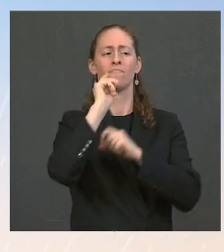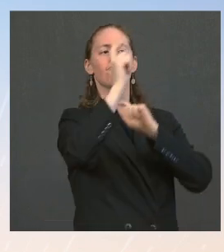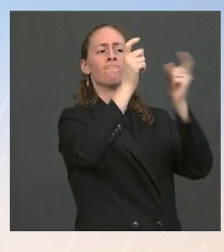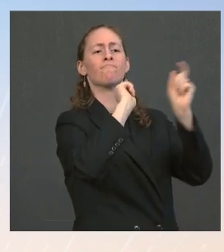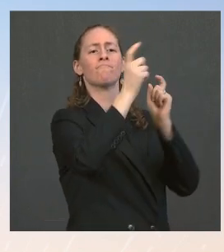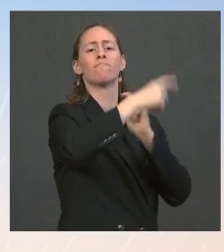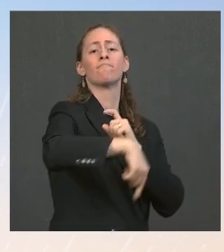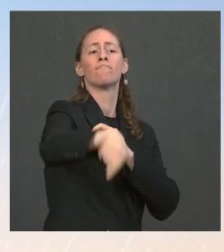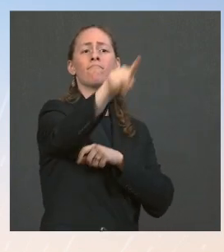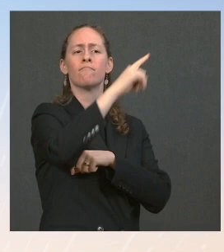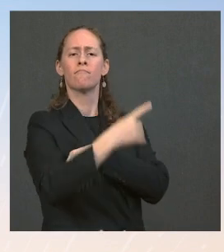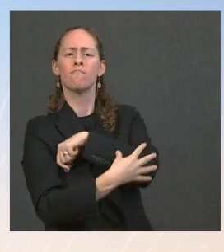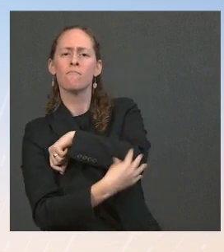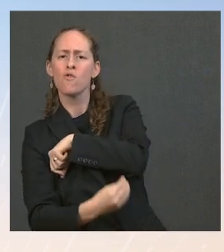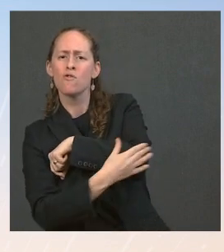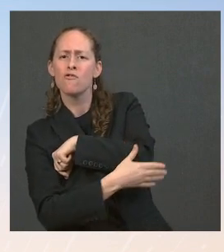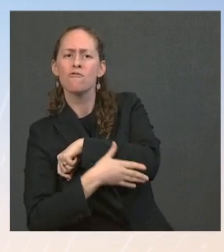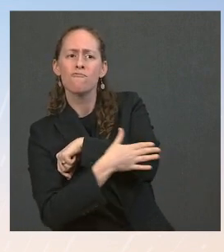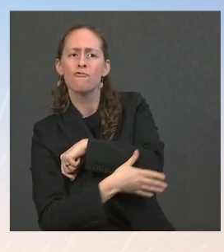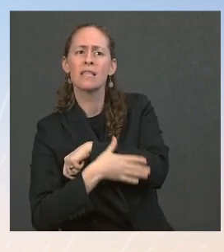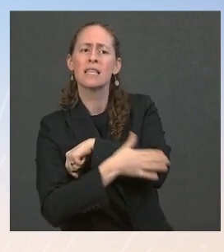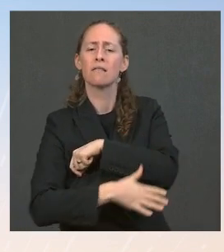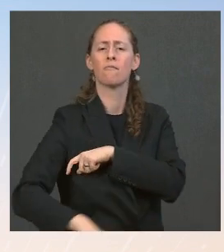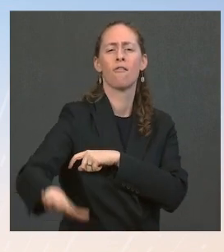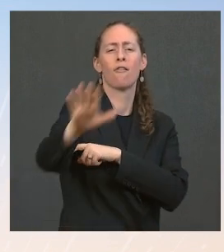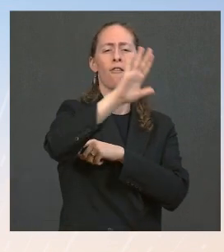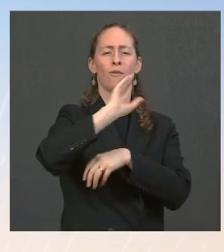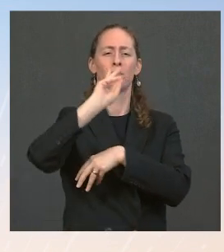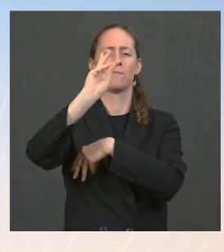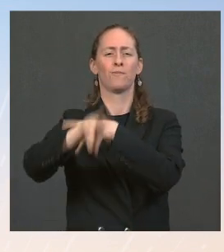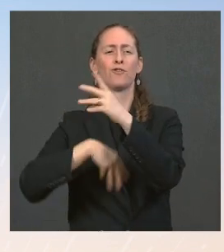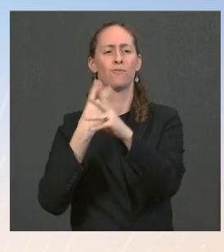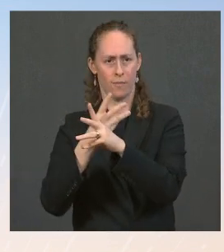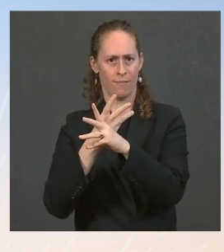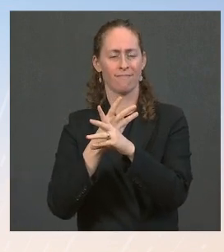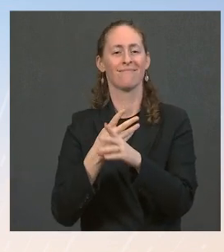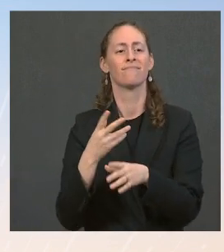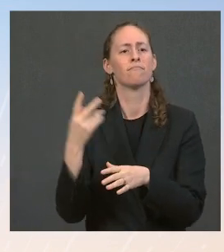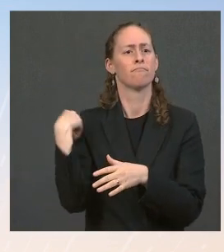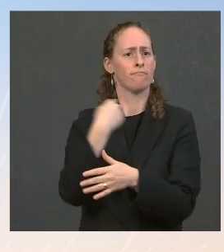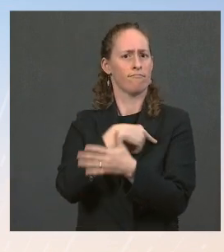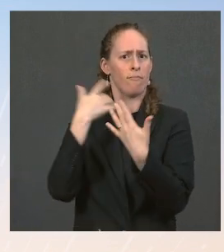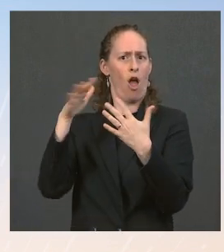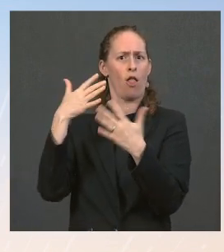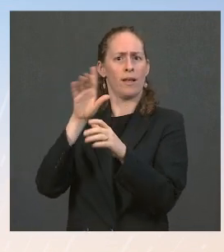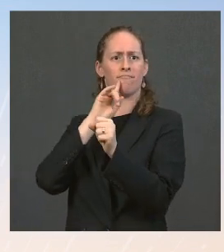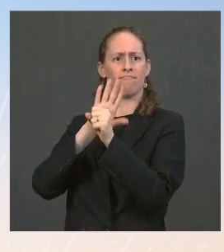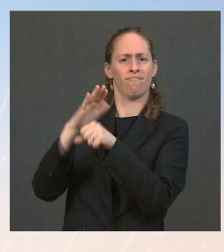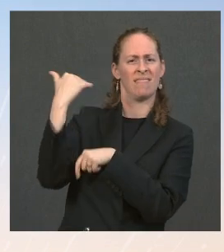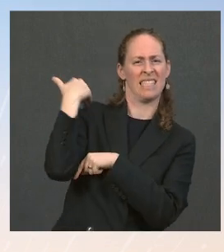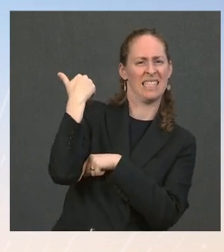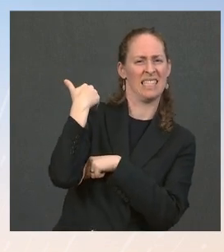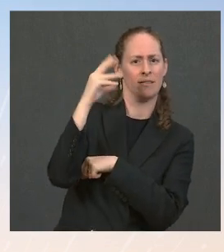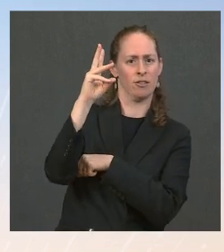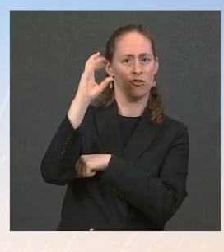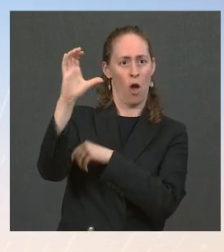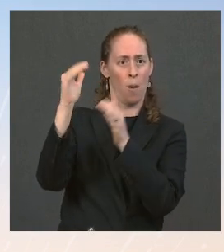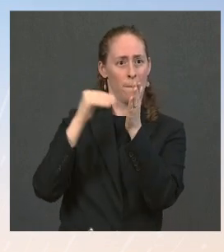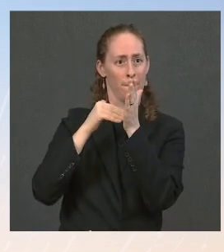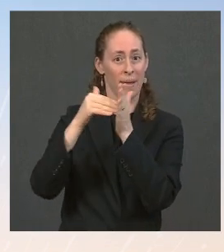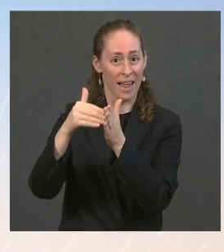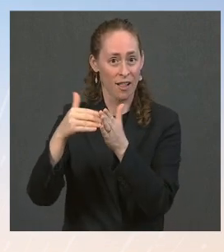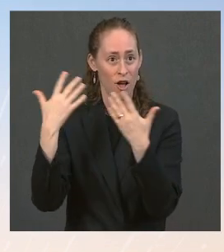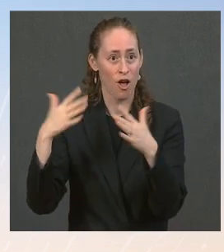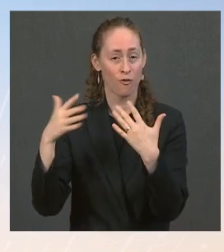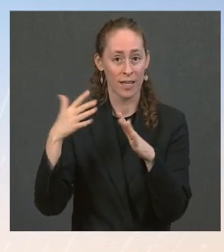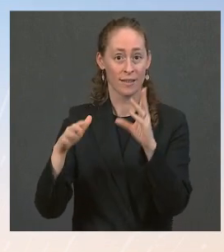world. Before today, the United States had already committed to donating over 600 million doses to the world. That includes 500 million